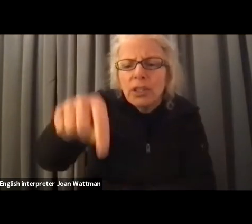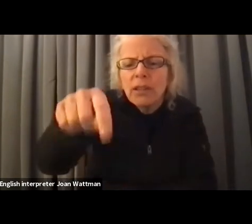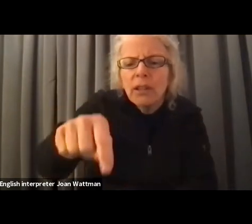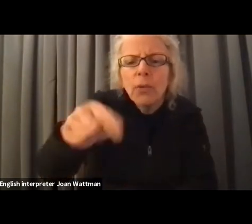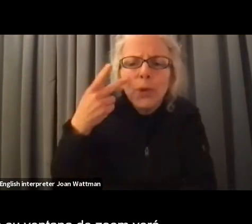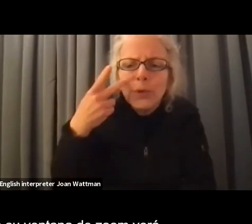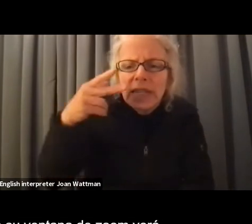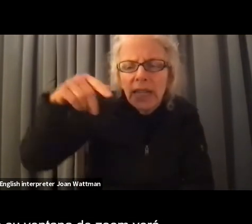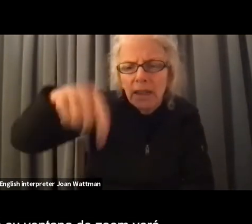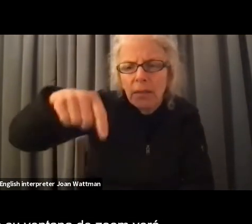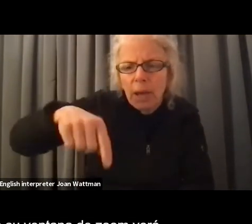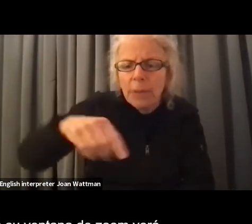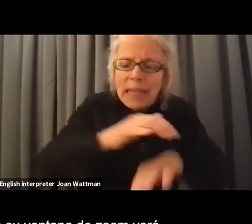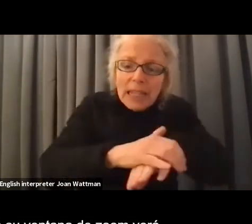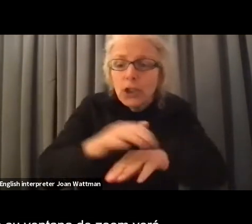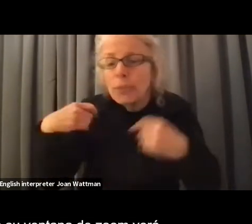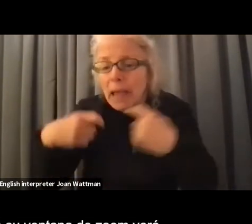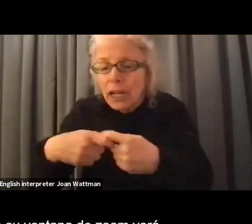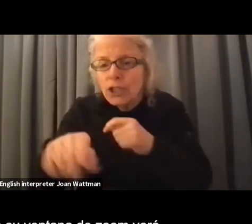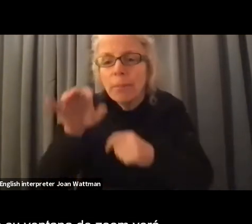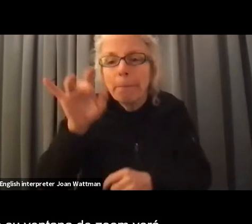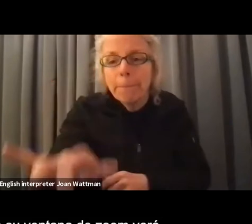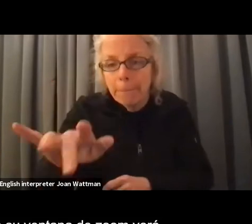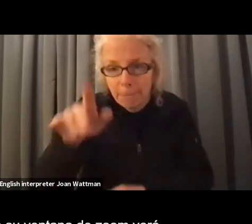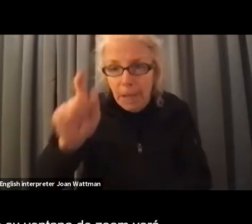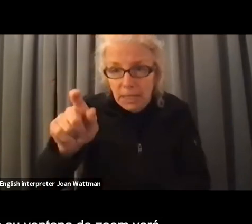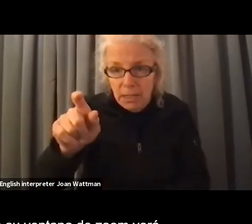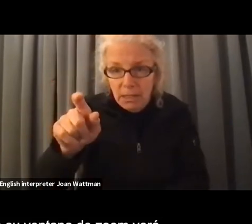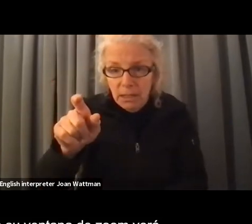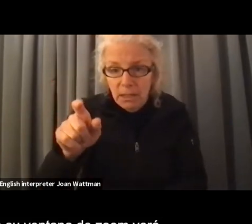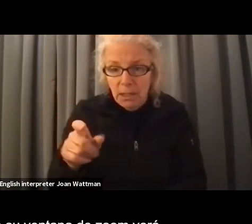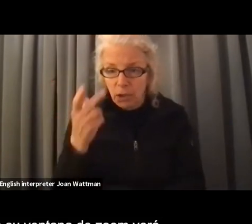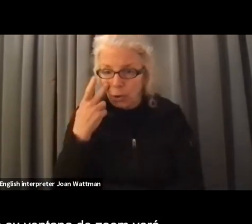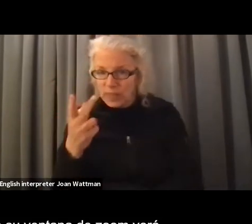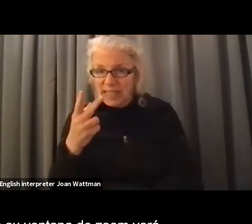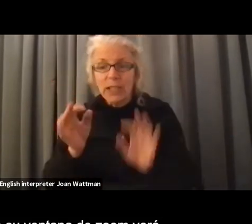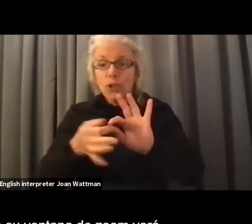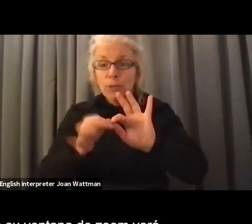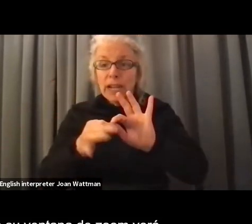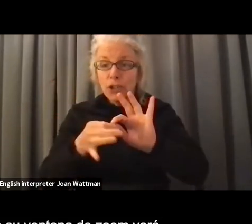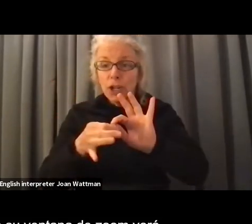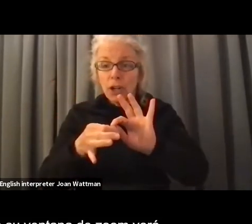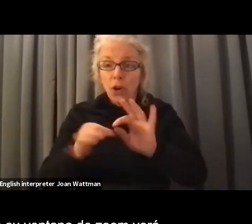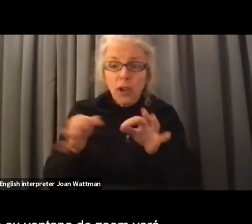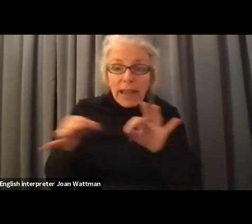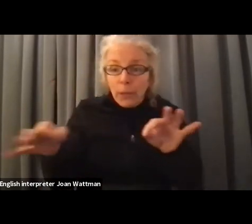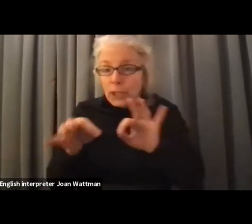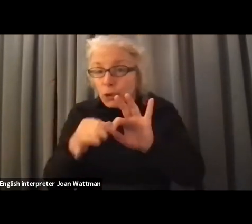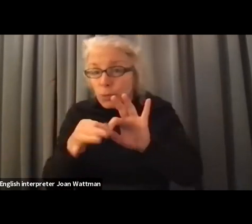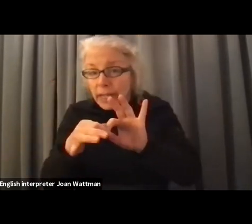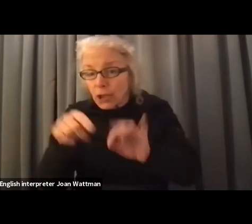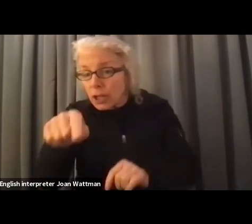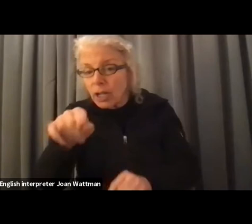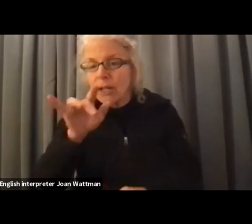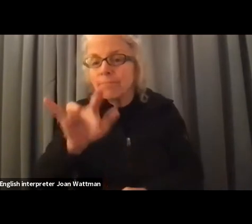screen. So at the bottom of your Zoom window, you will see an option that says language interpretation. You may